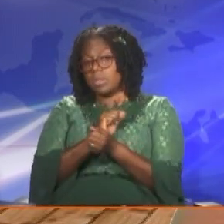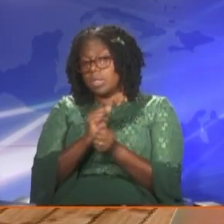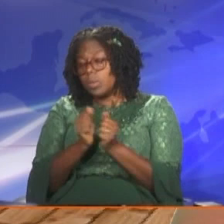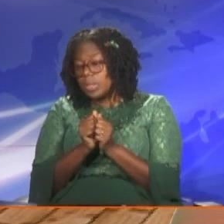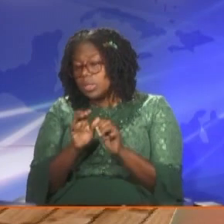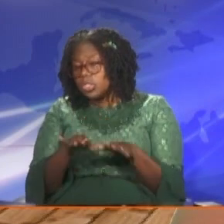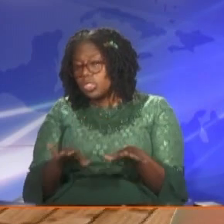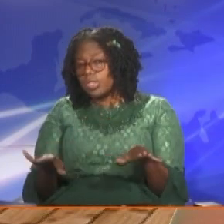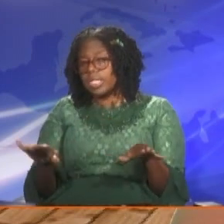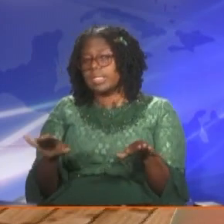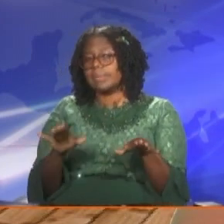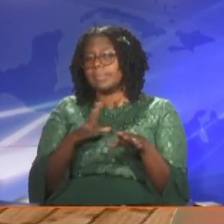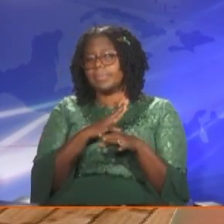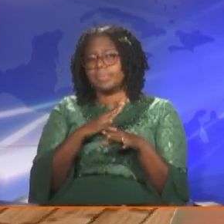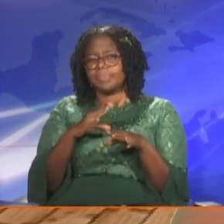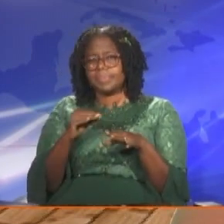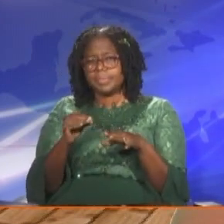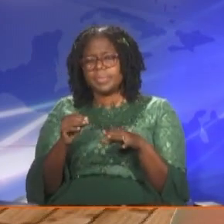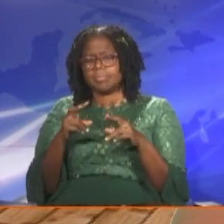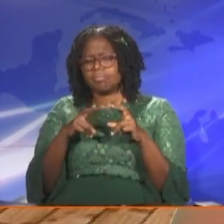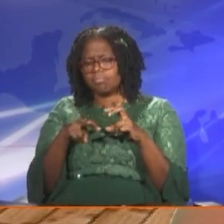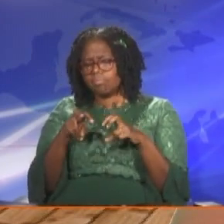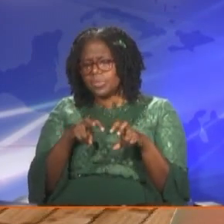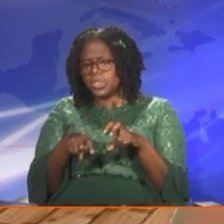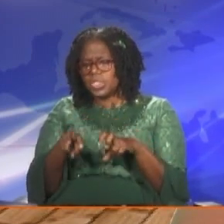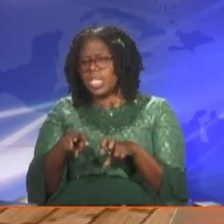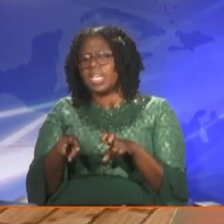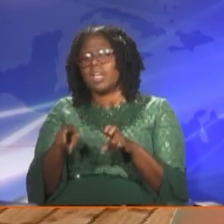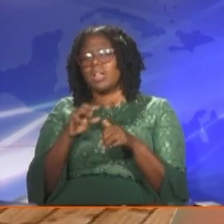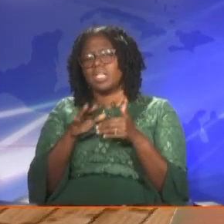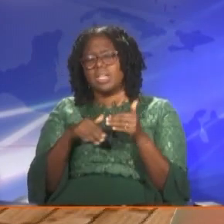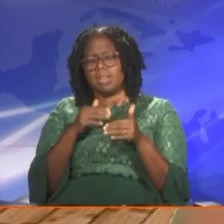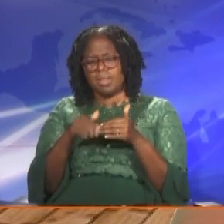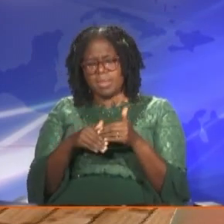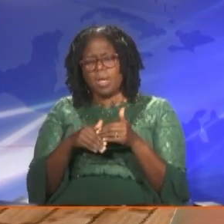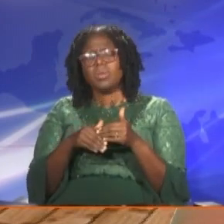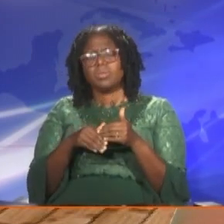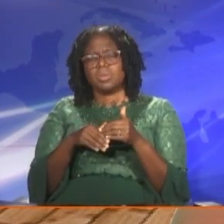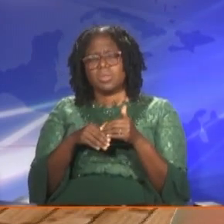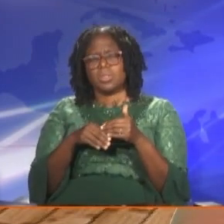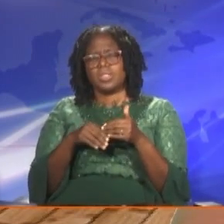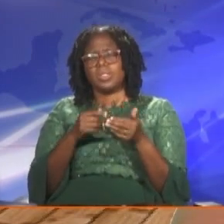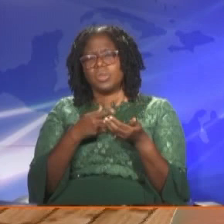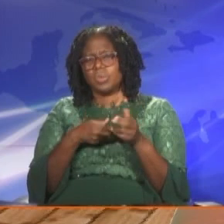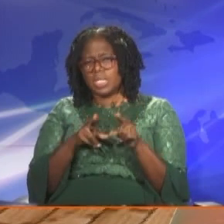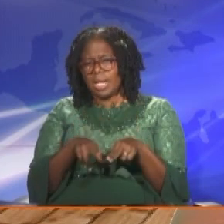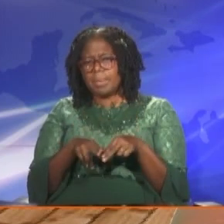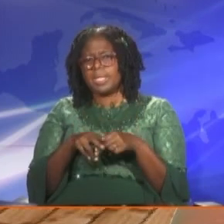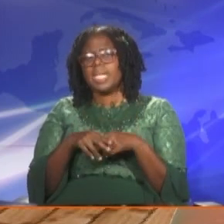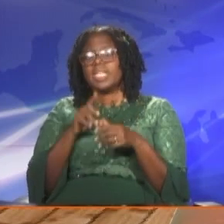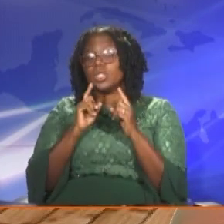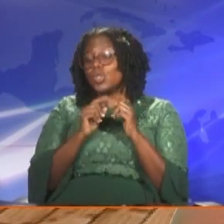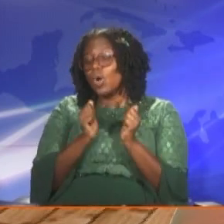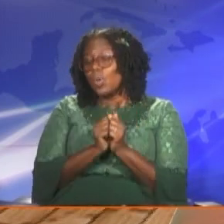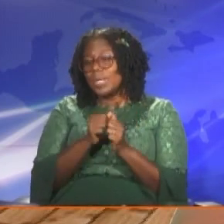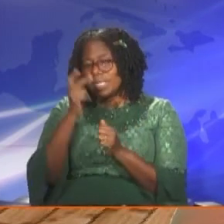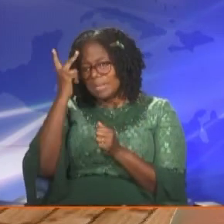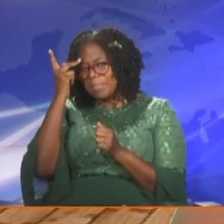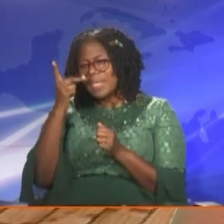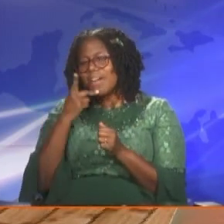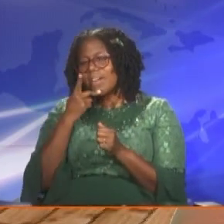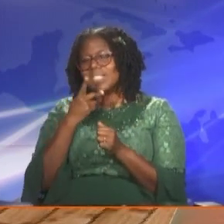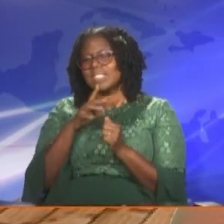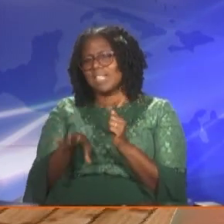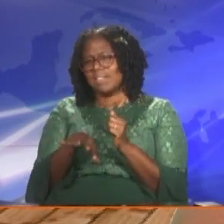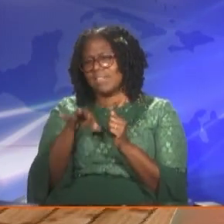lower socioeconomic backgrounds. And once you talk to the parents, you find out so much more about what goes on with children,